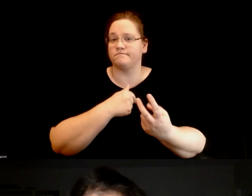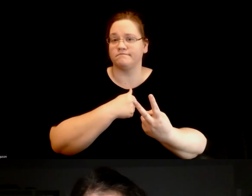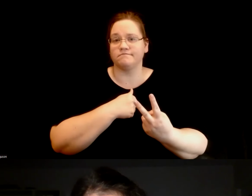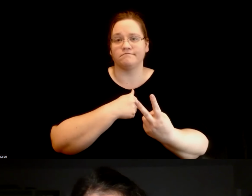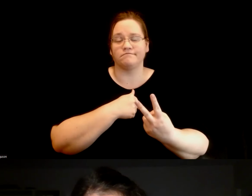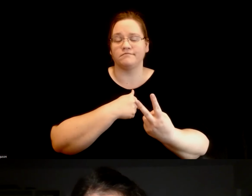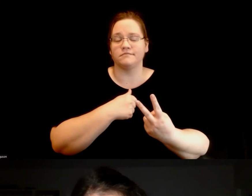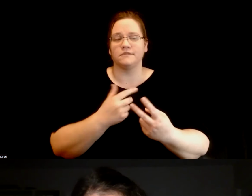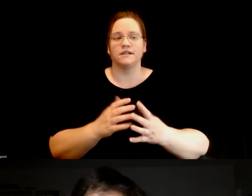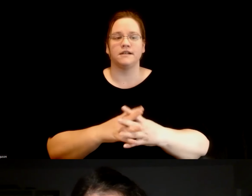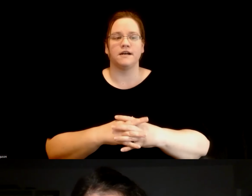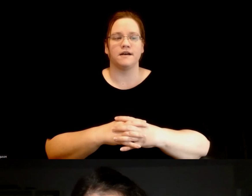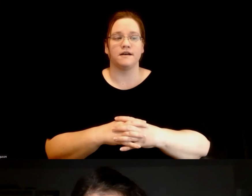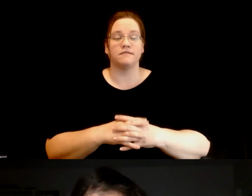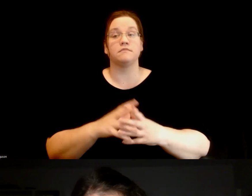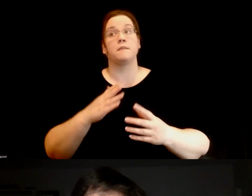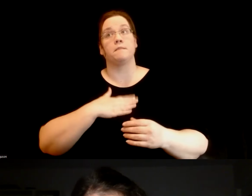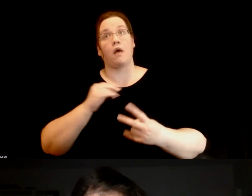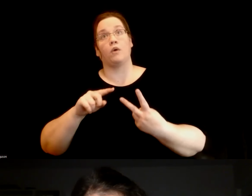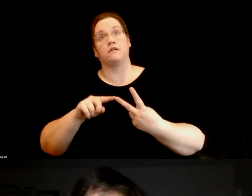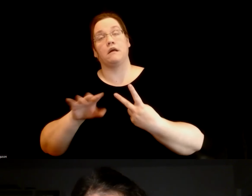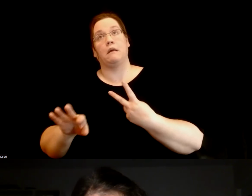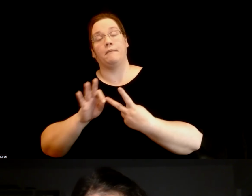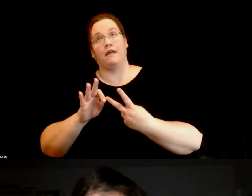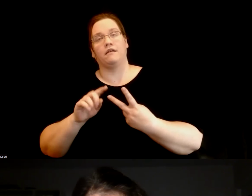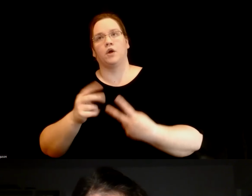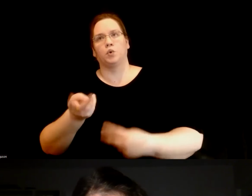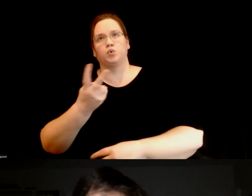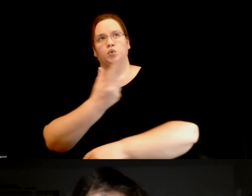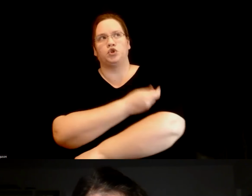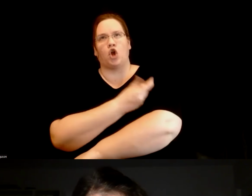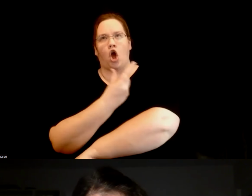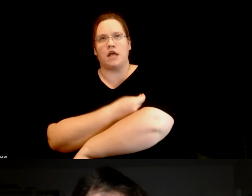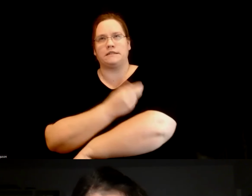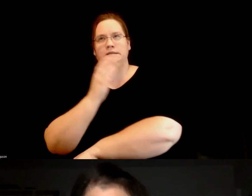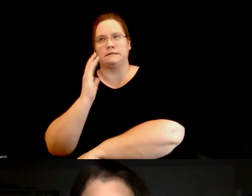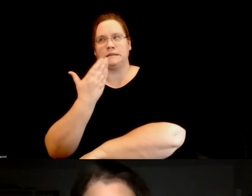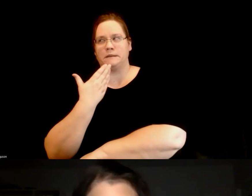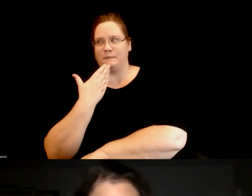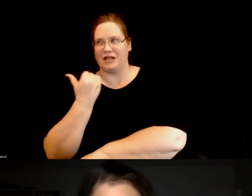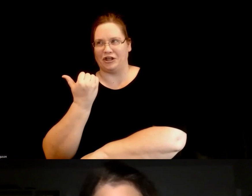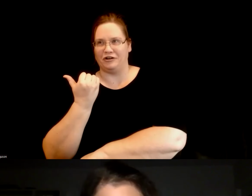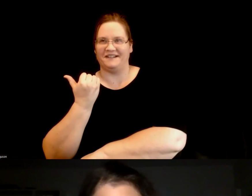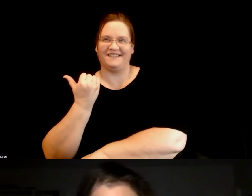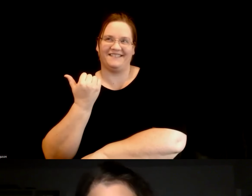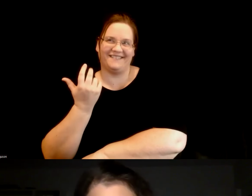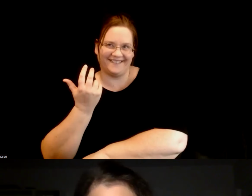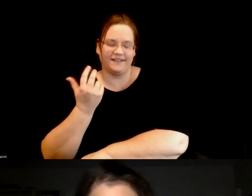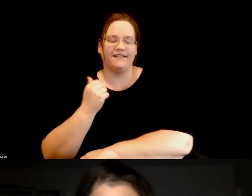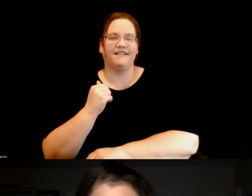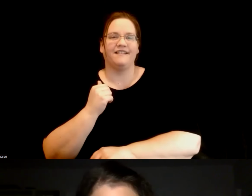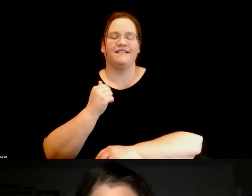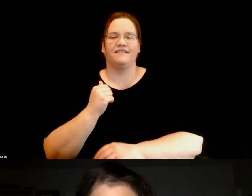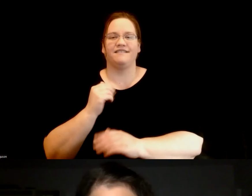I picked Moderna for my own child. 2 shots seemed better to me, and in a little bit